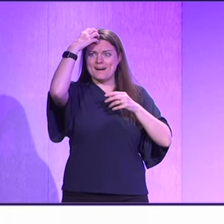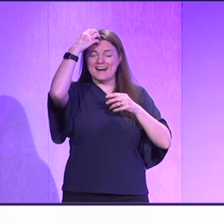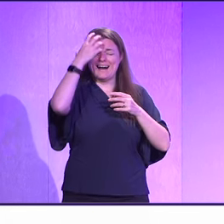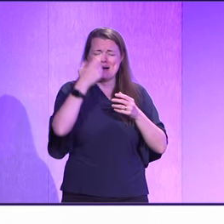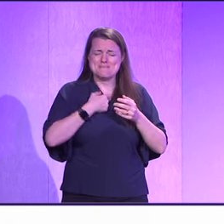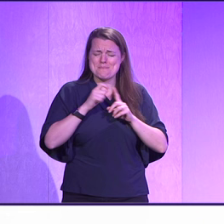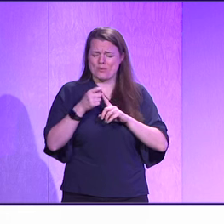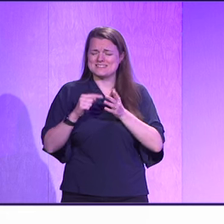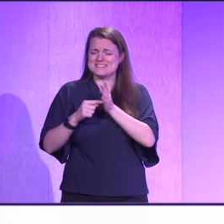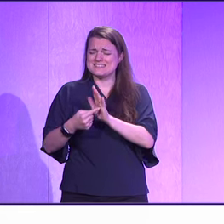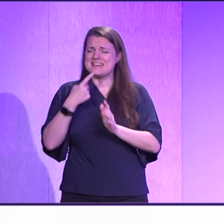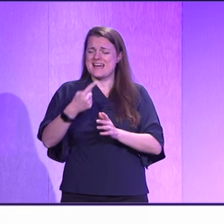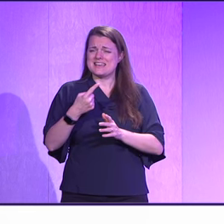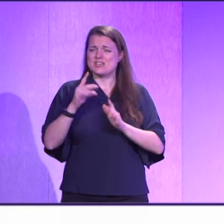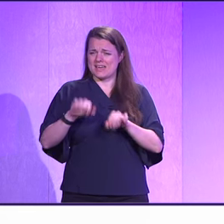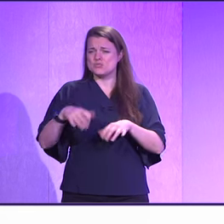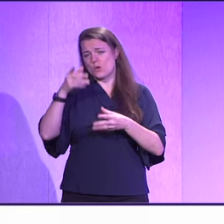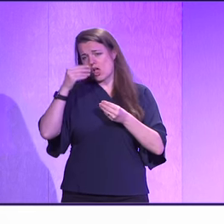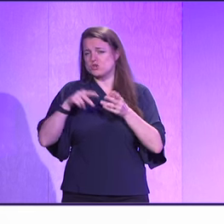parent.